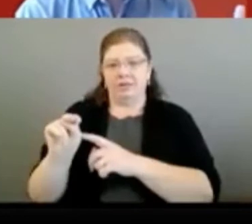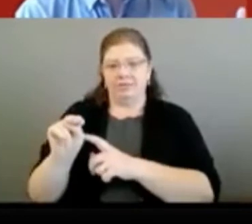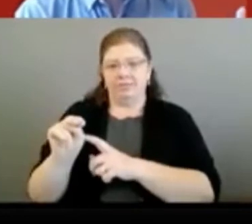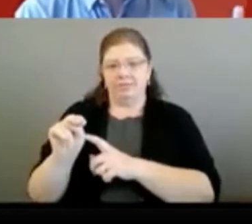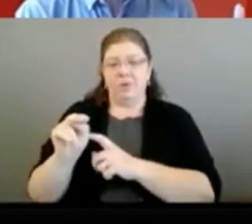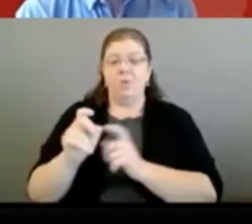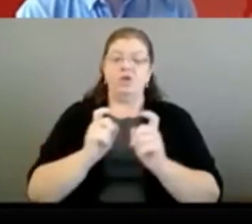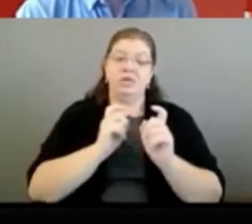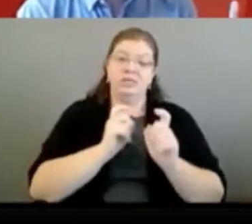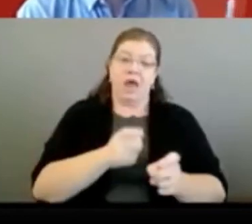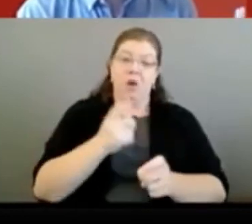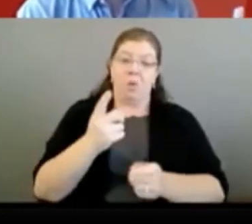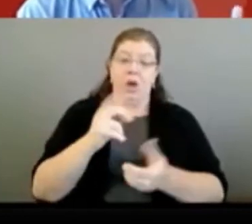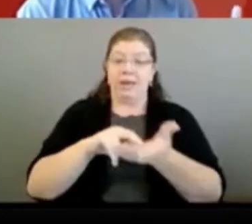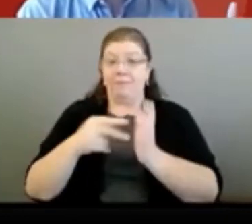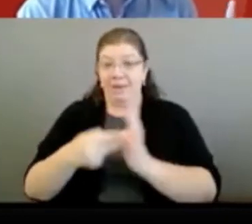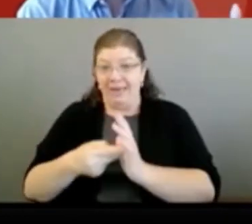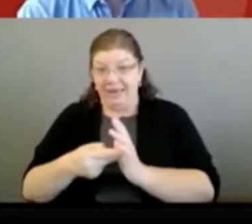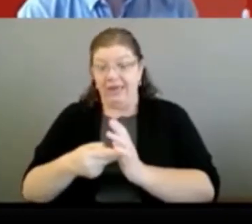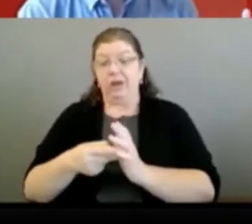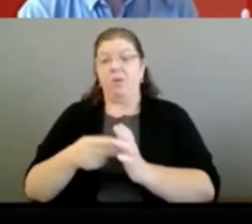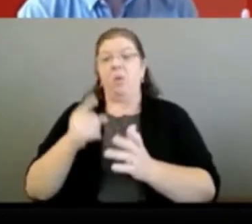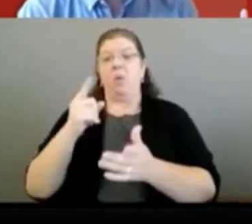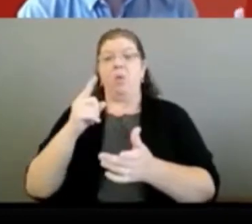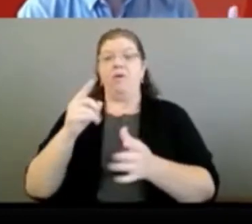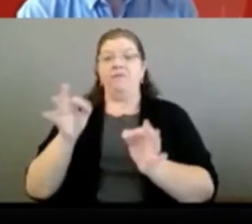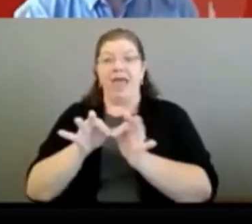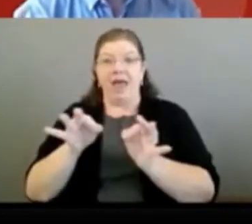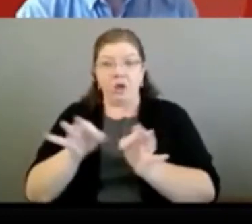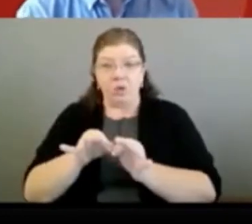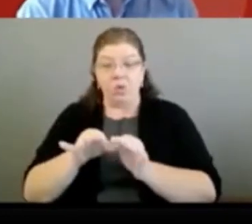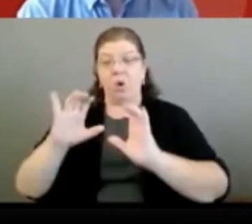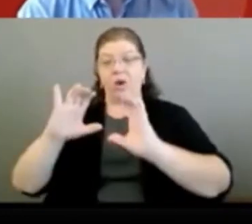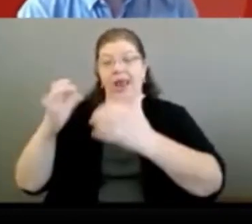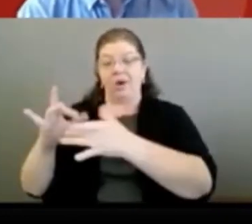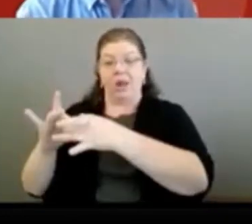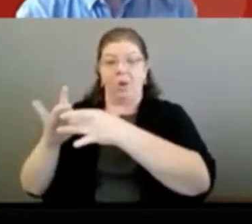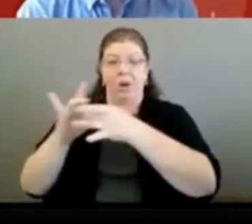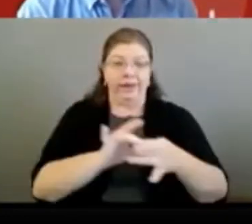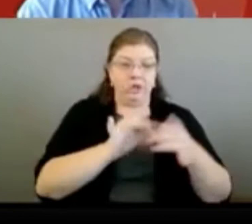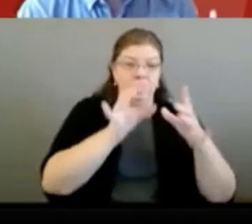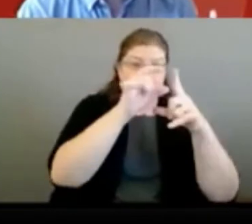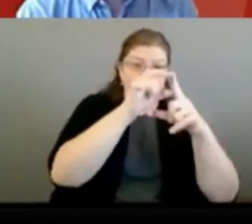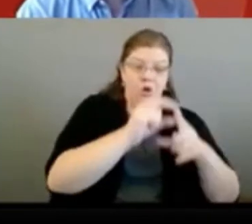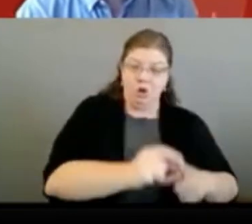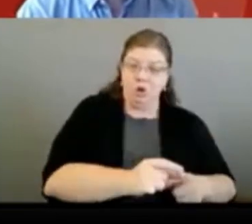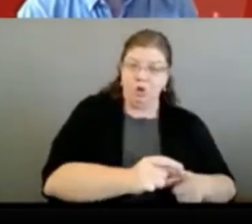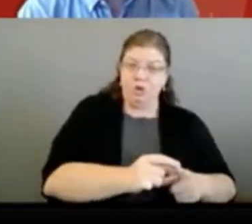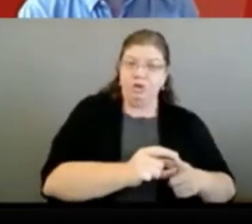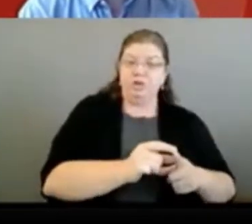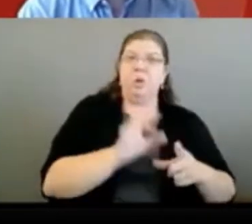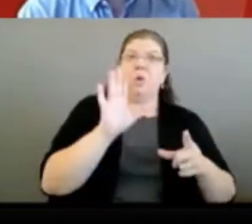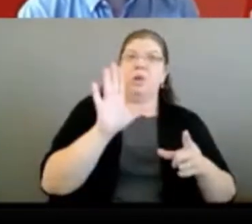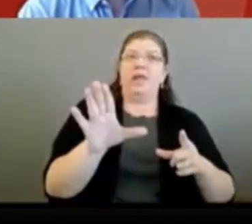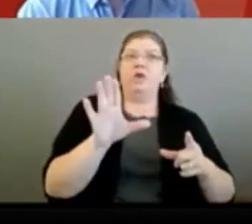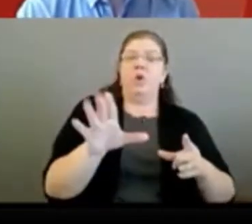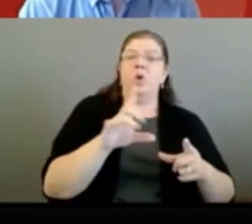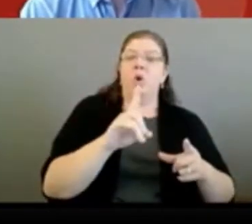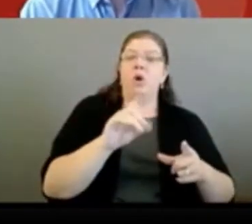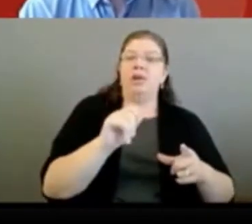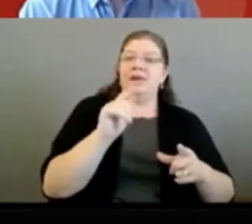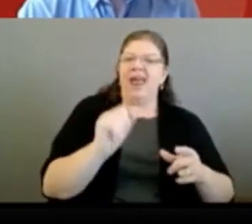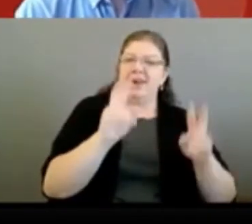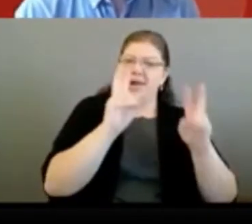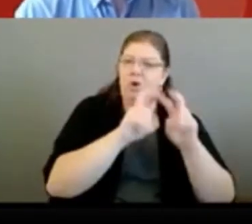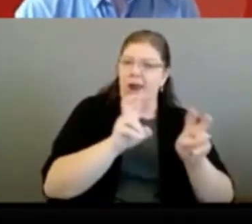a particular meaning or value or category to words within your data that you're